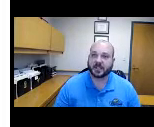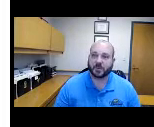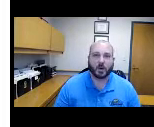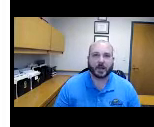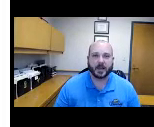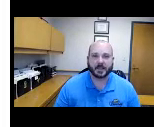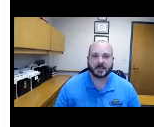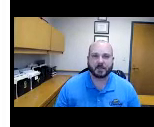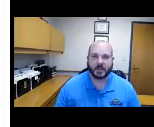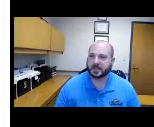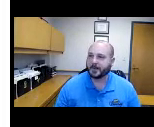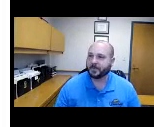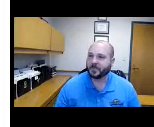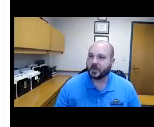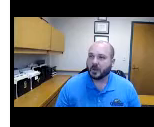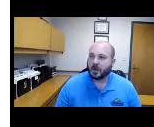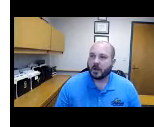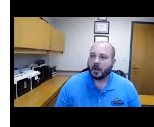the city of Milwaukee at this point.